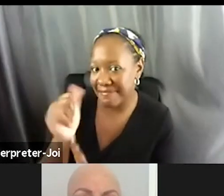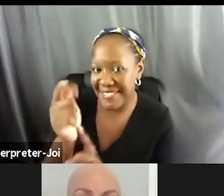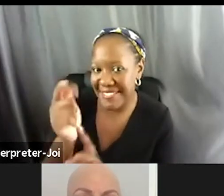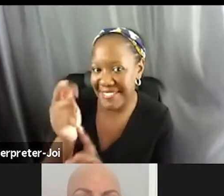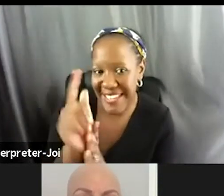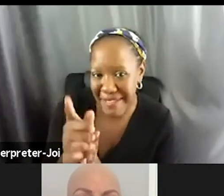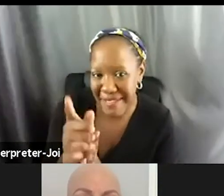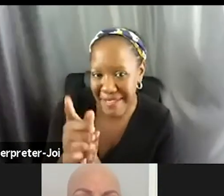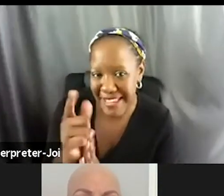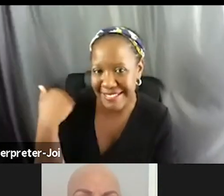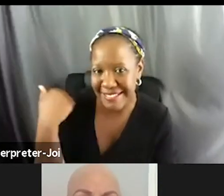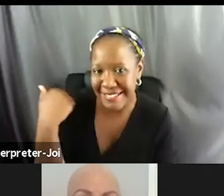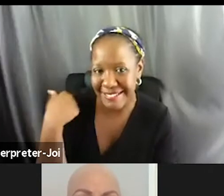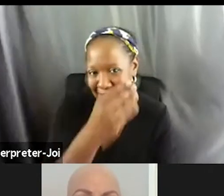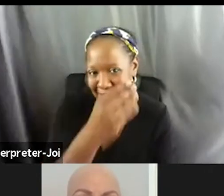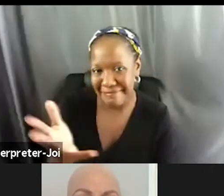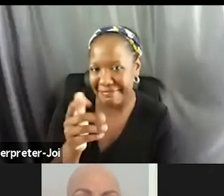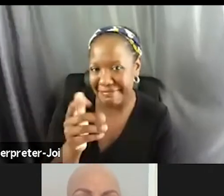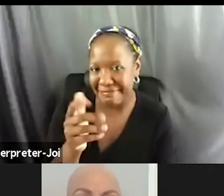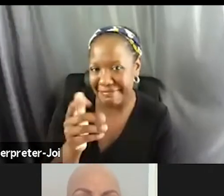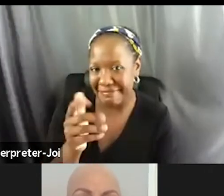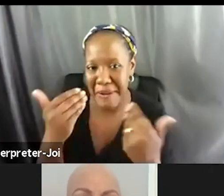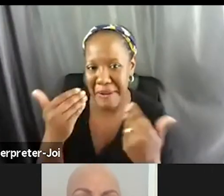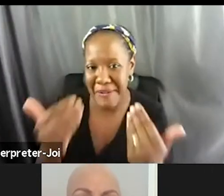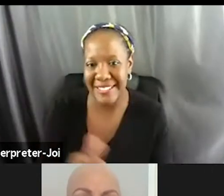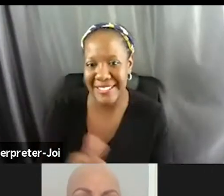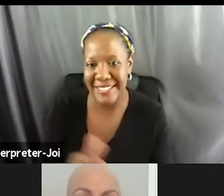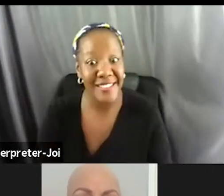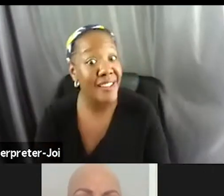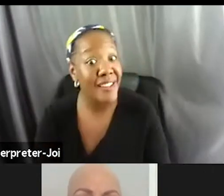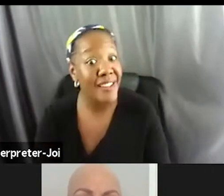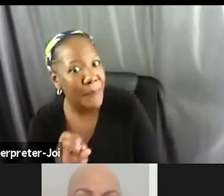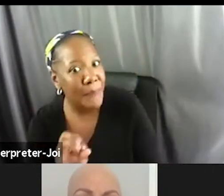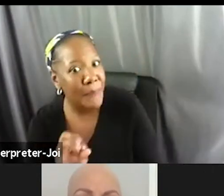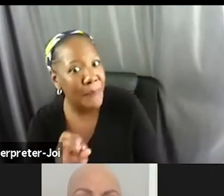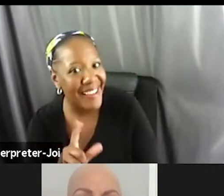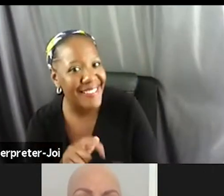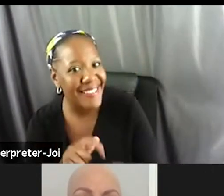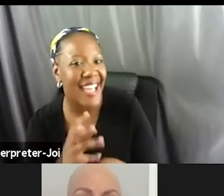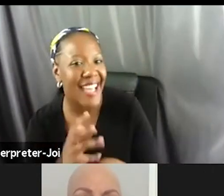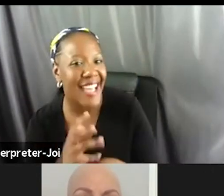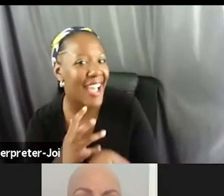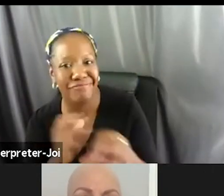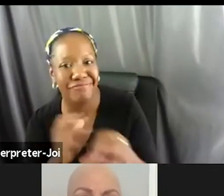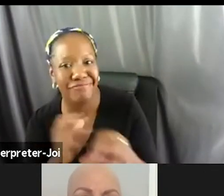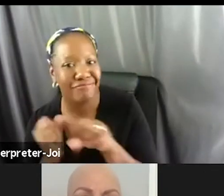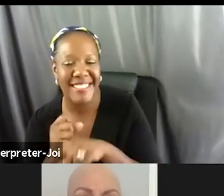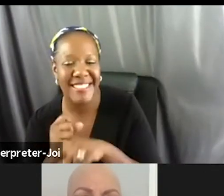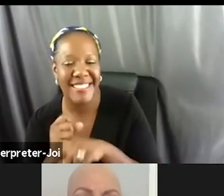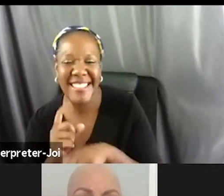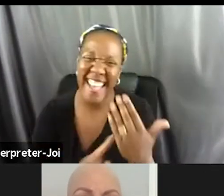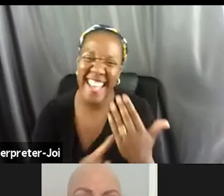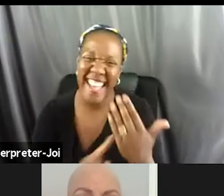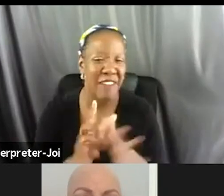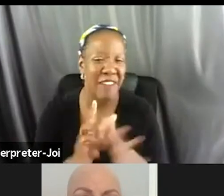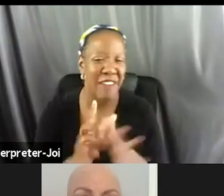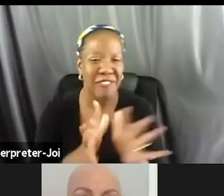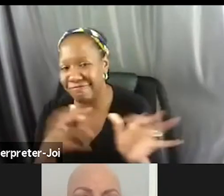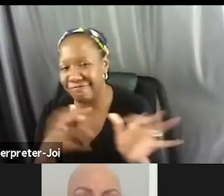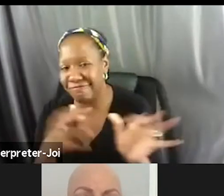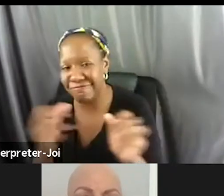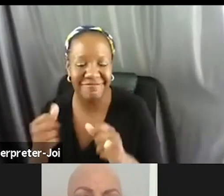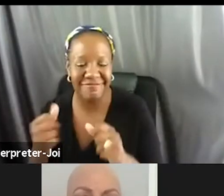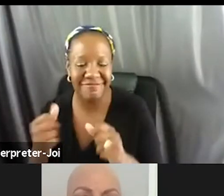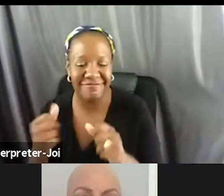reminder. That's all. We can keep going. Okay. Wow. excellent. Yeah, I was gonna say the hour flew fast, but thank you guys. It's